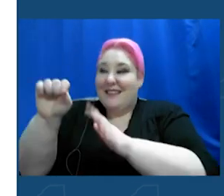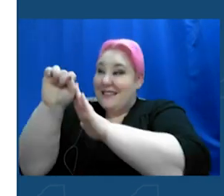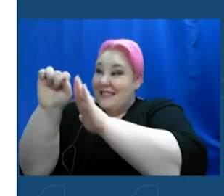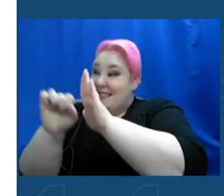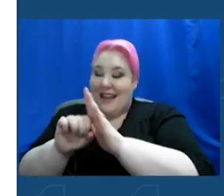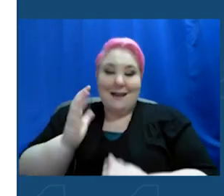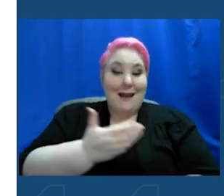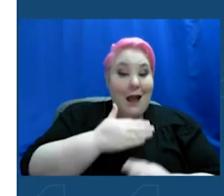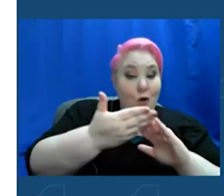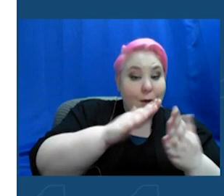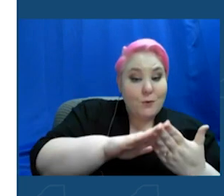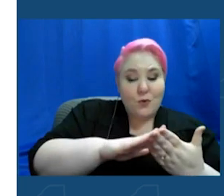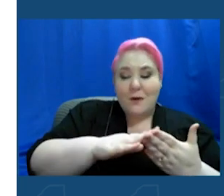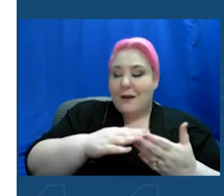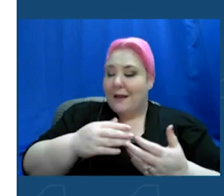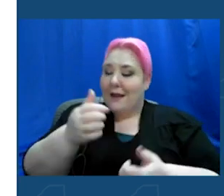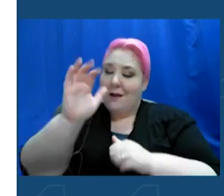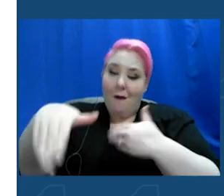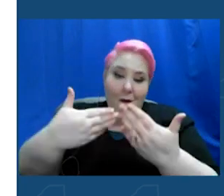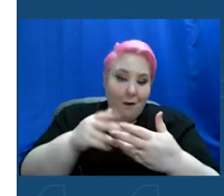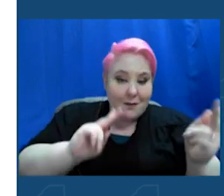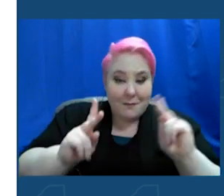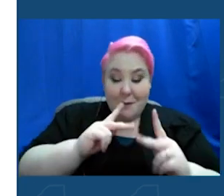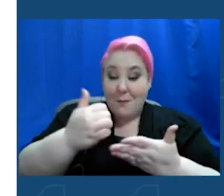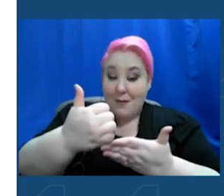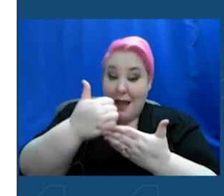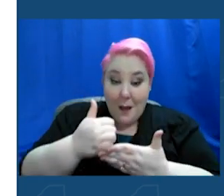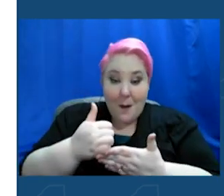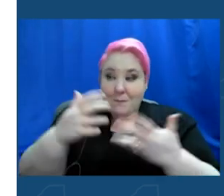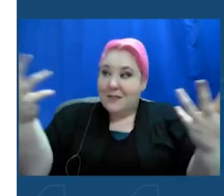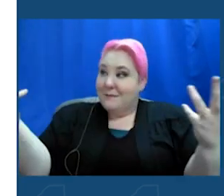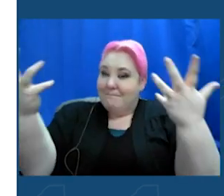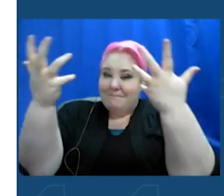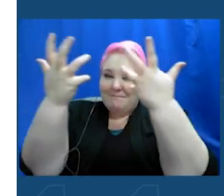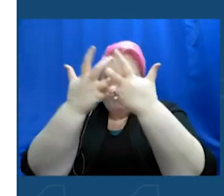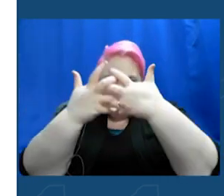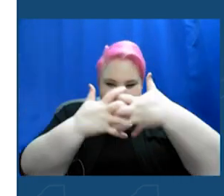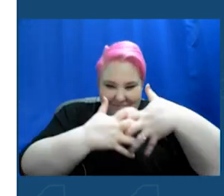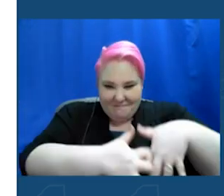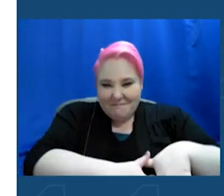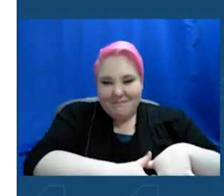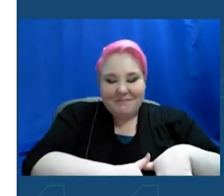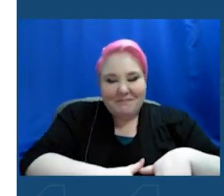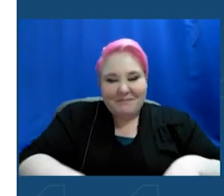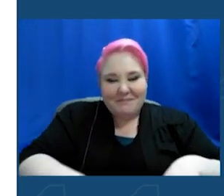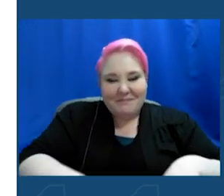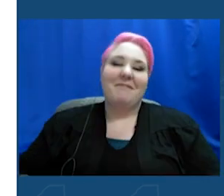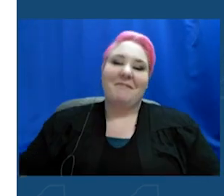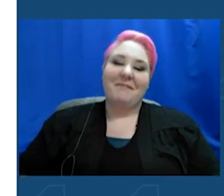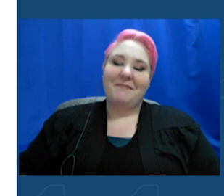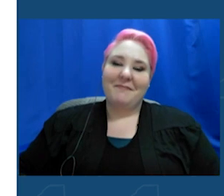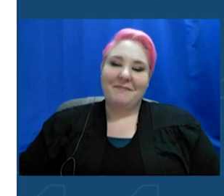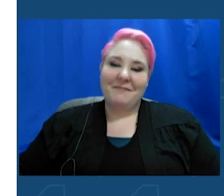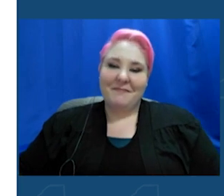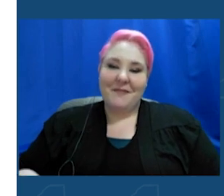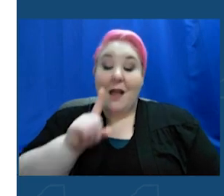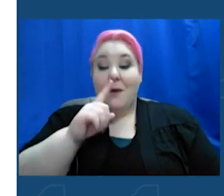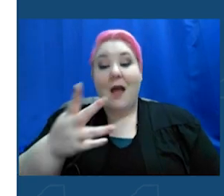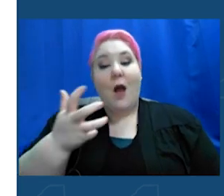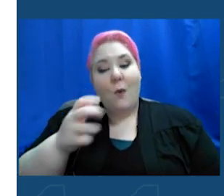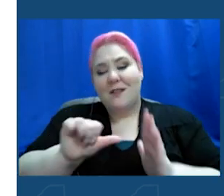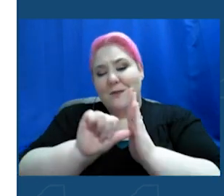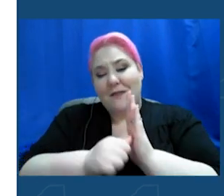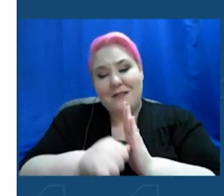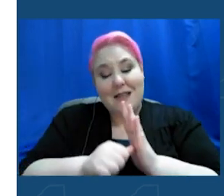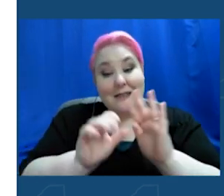people that helped us get to this point, it's how it works, hand in hand. I really want to emphasize how important it